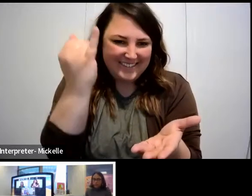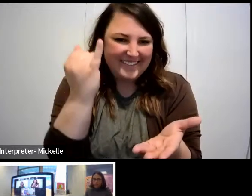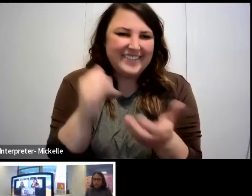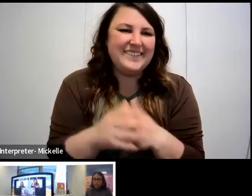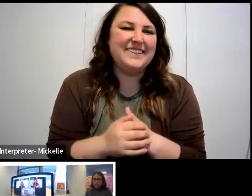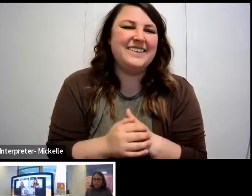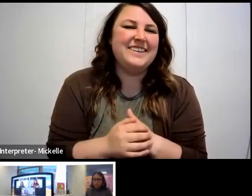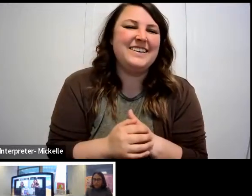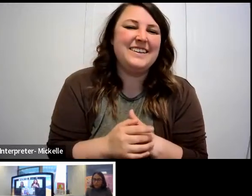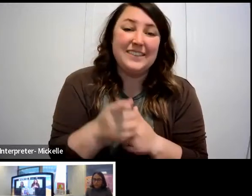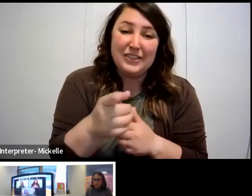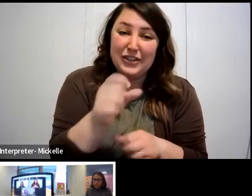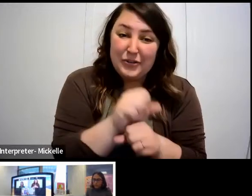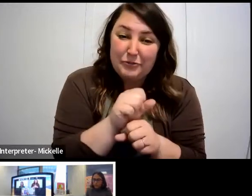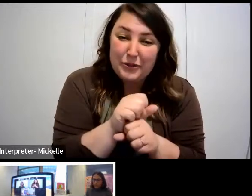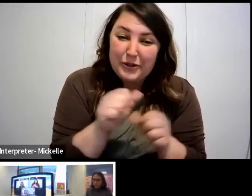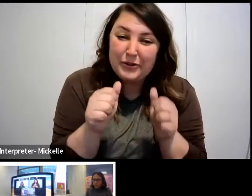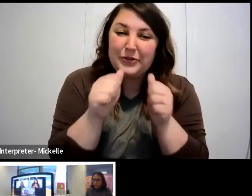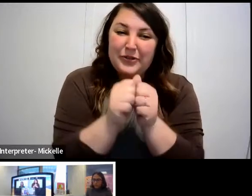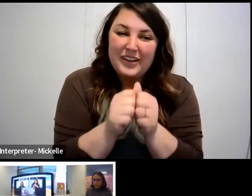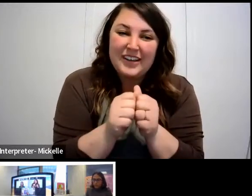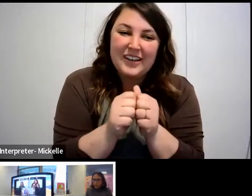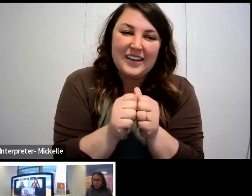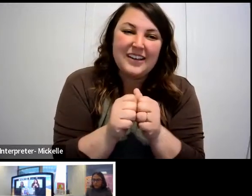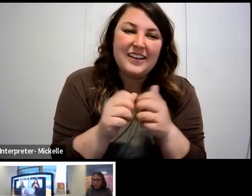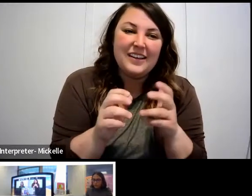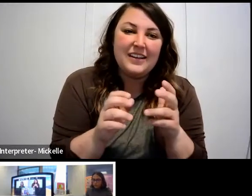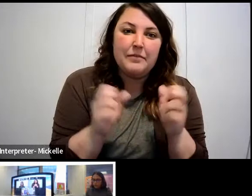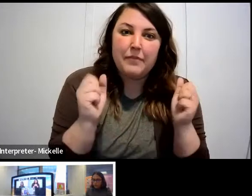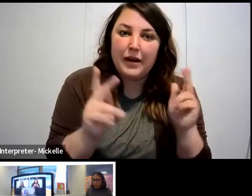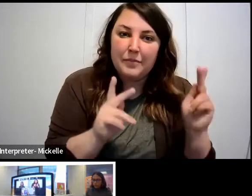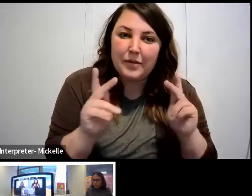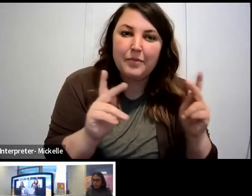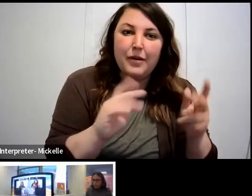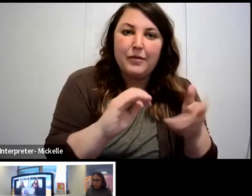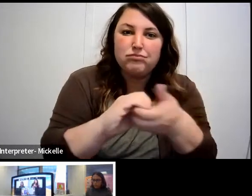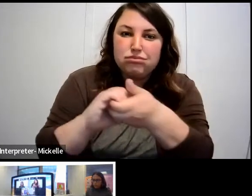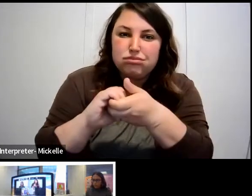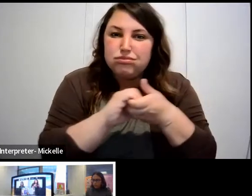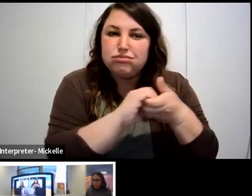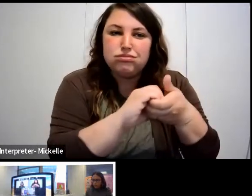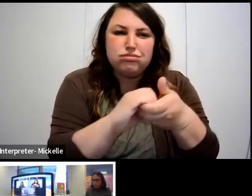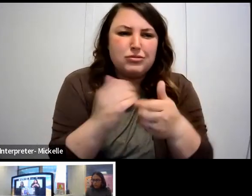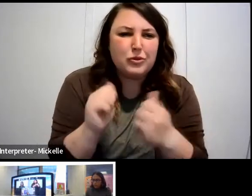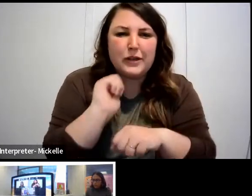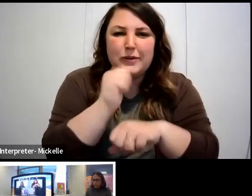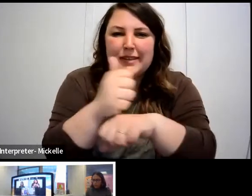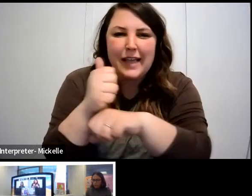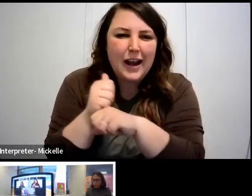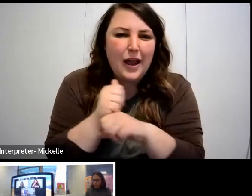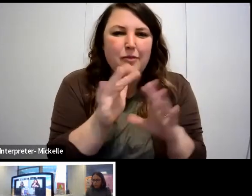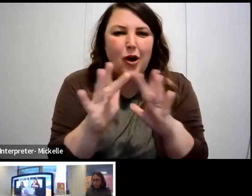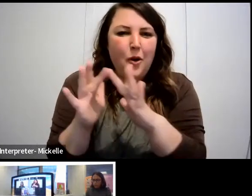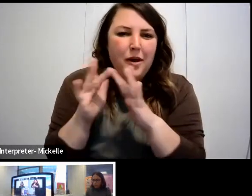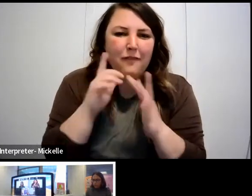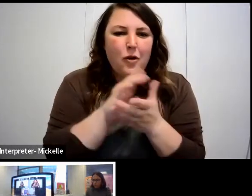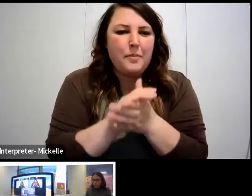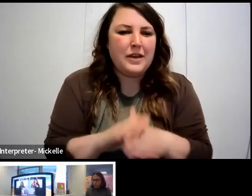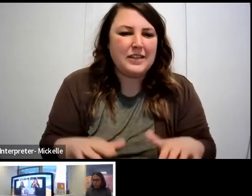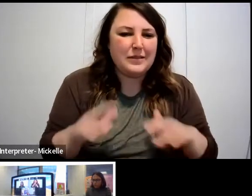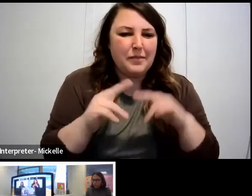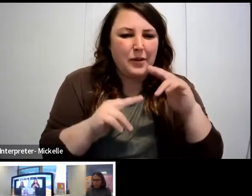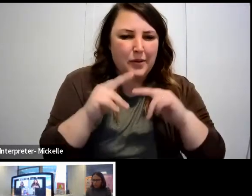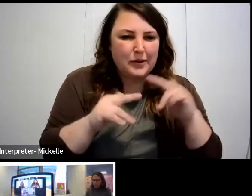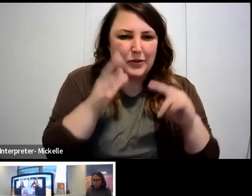with the media in the Philippines and in Asia prior to establishing Global Network of Women Peace Builders, she knows